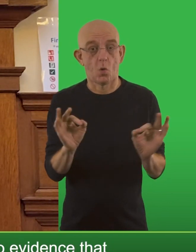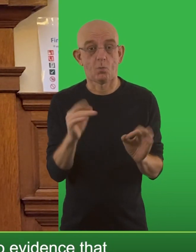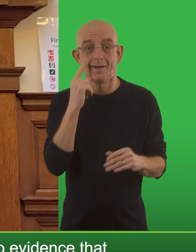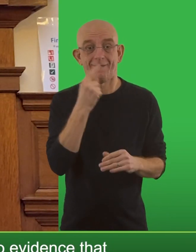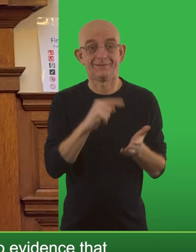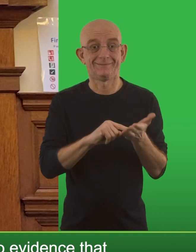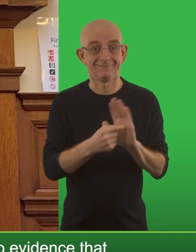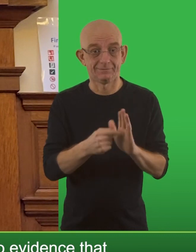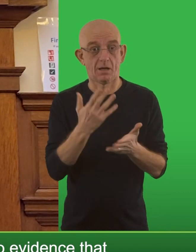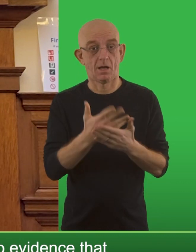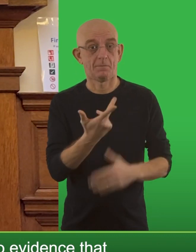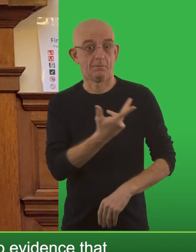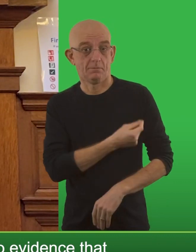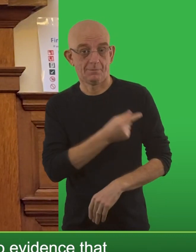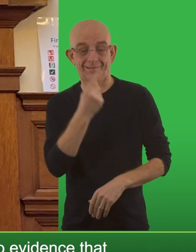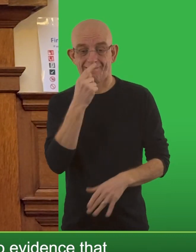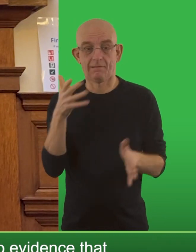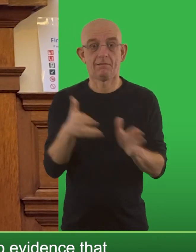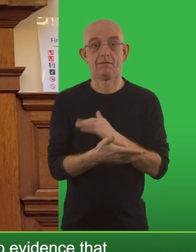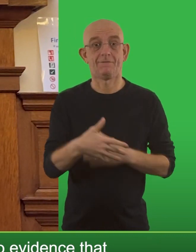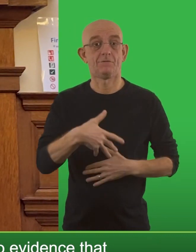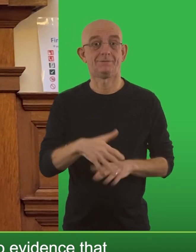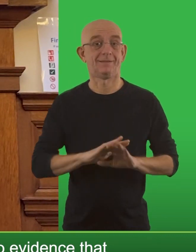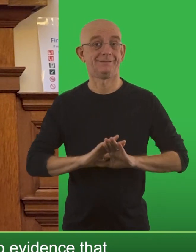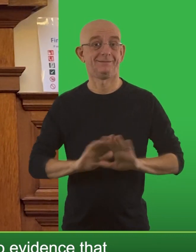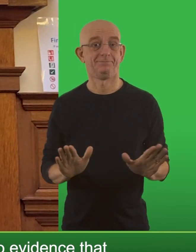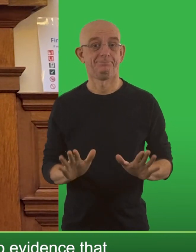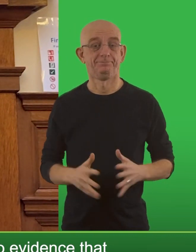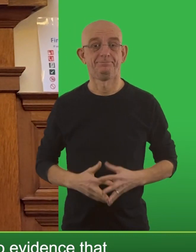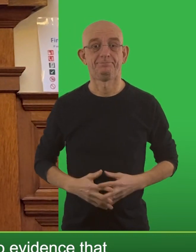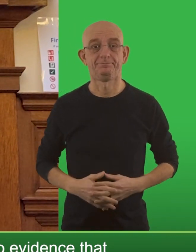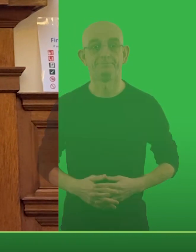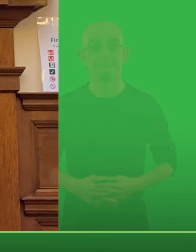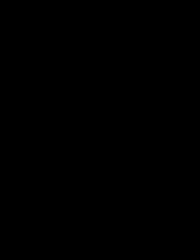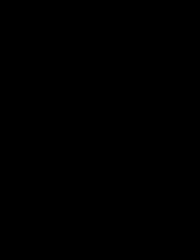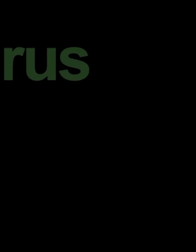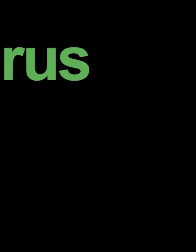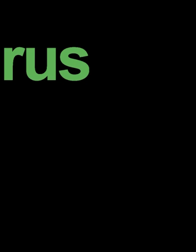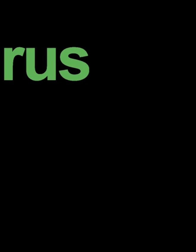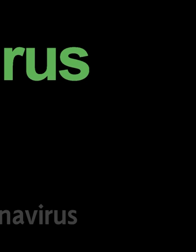no evidence that either of the vaccines available at the moment has any impact on fertility.